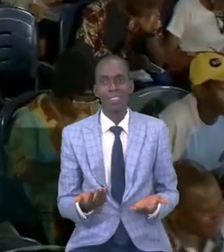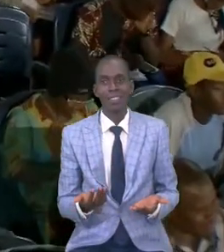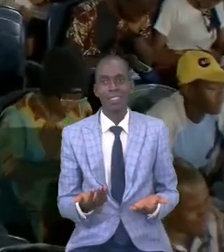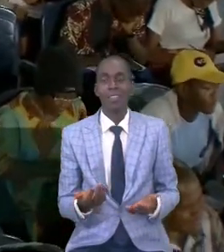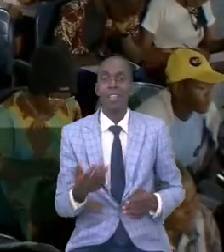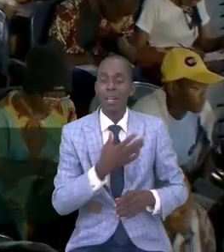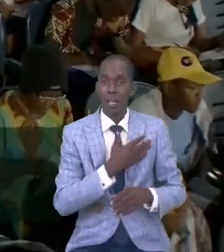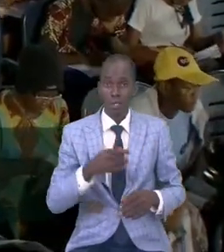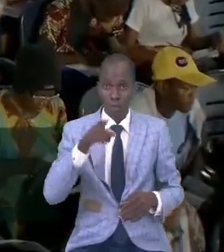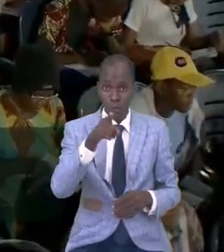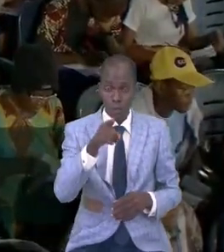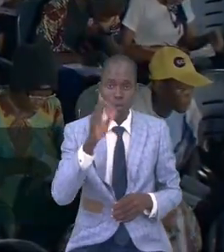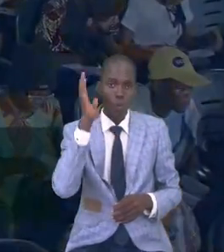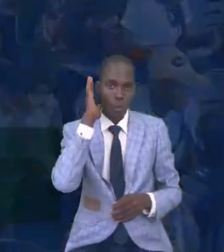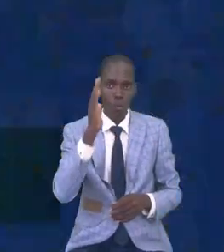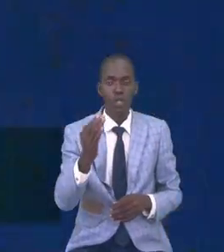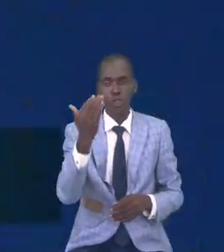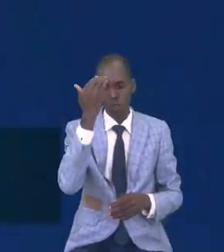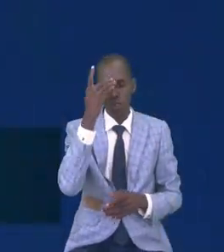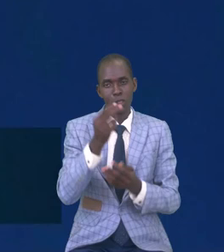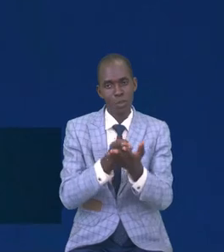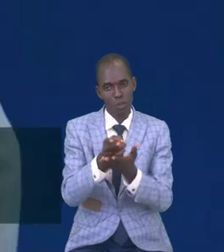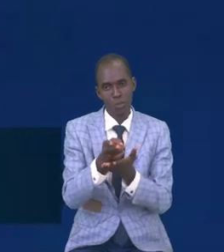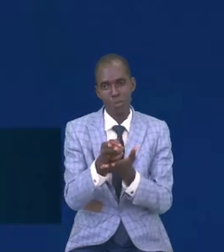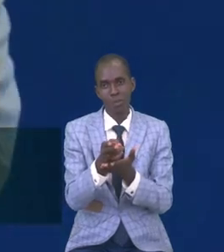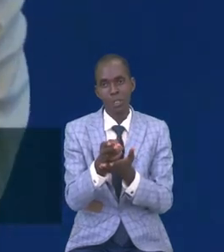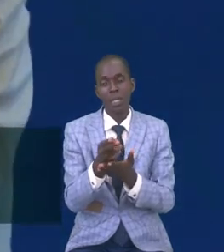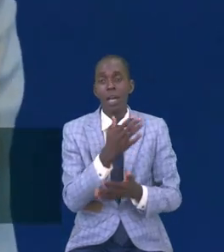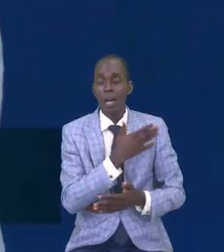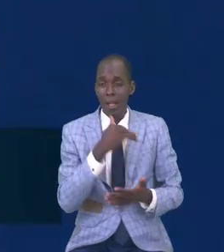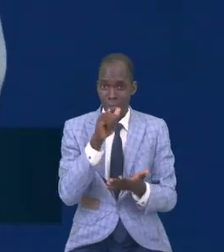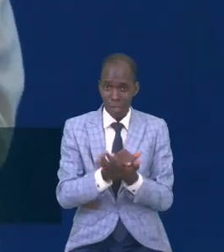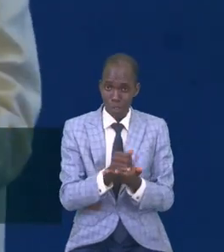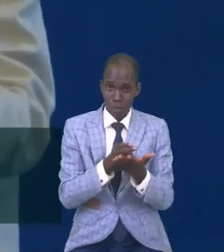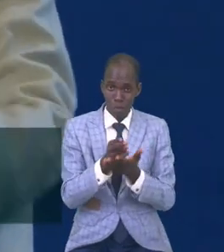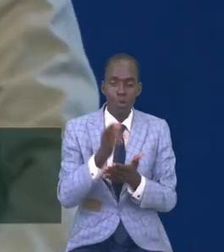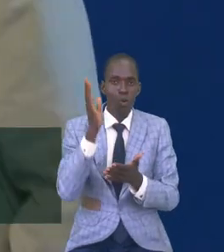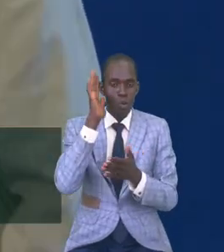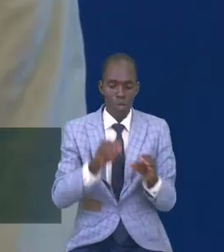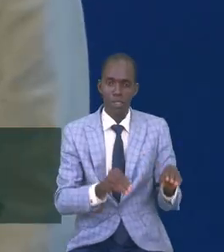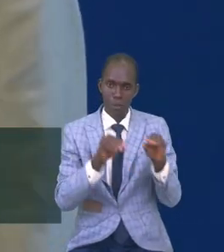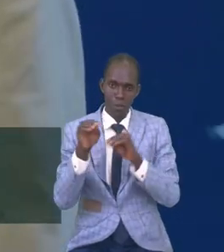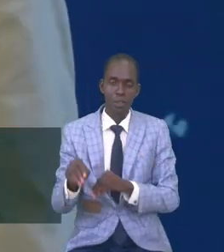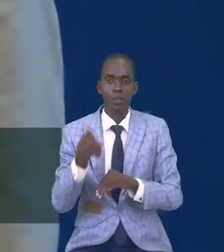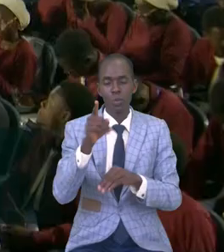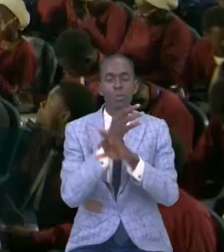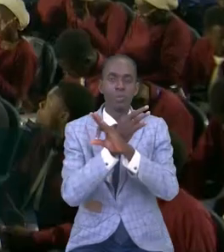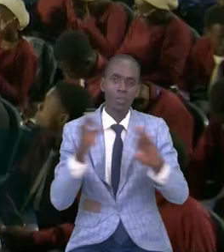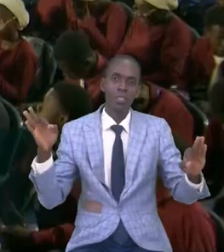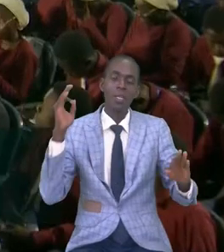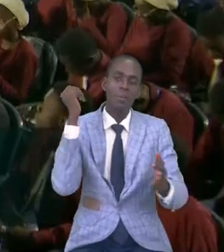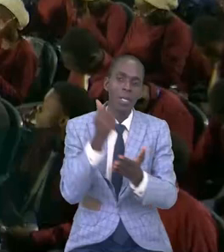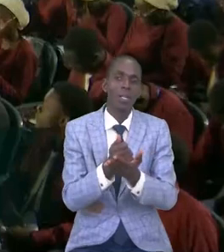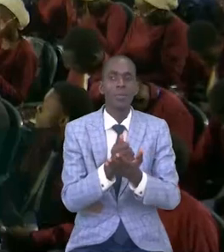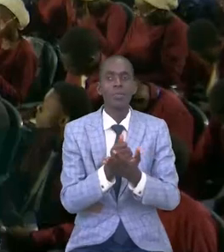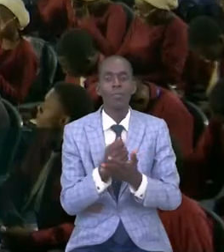And you will know the truth, and the truth shall make you free.